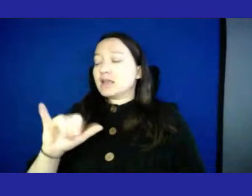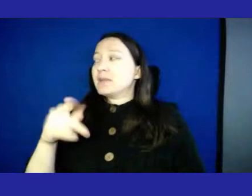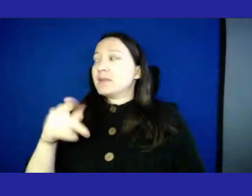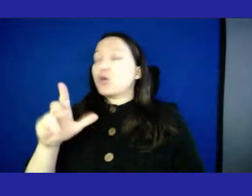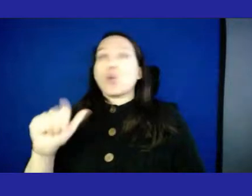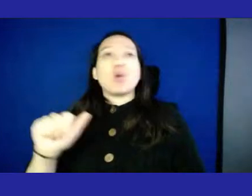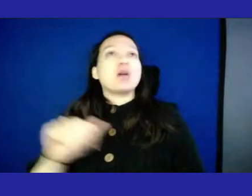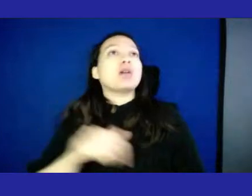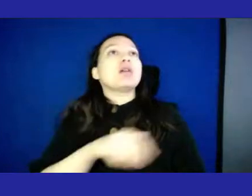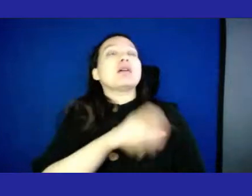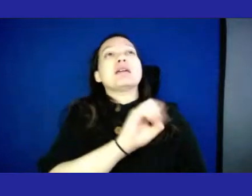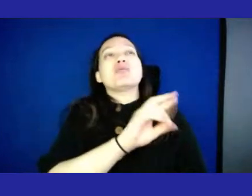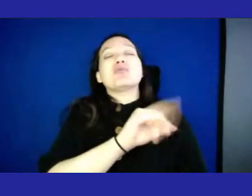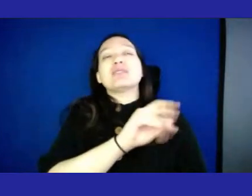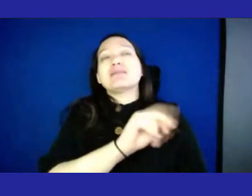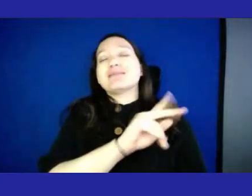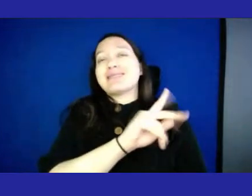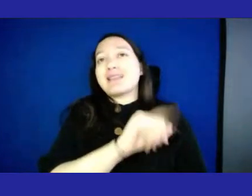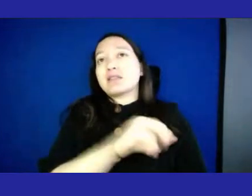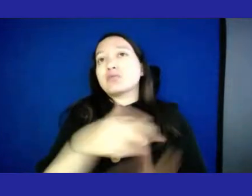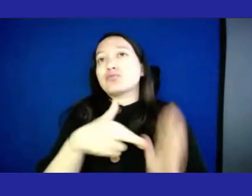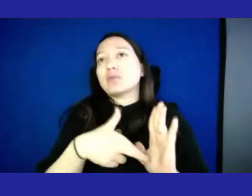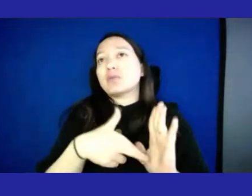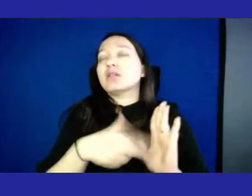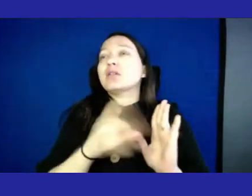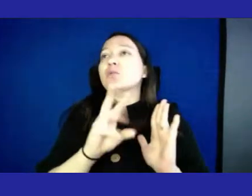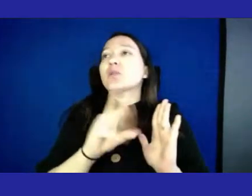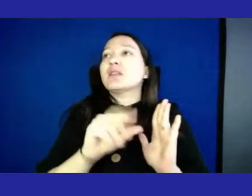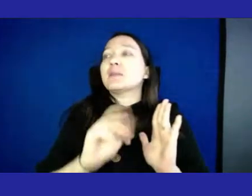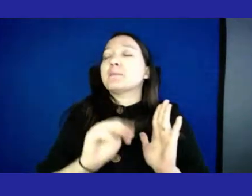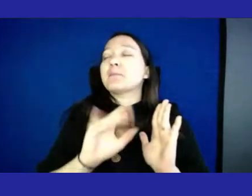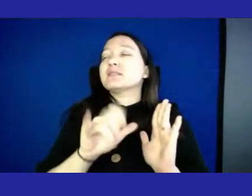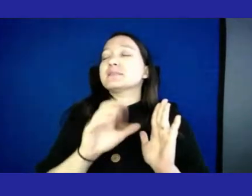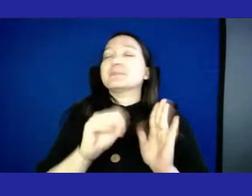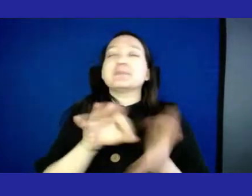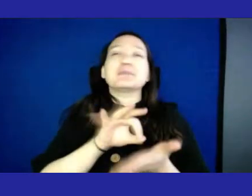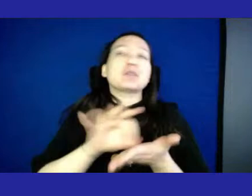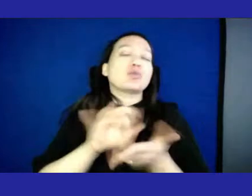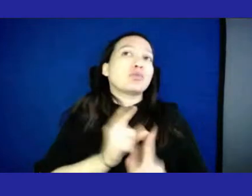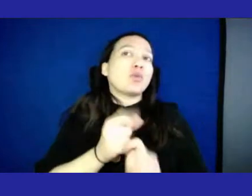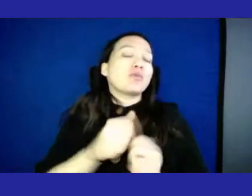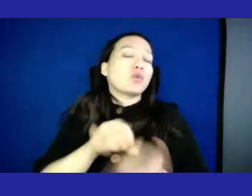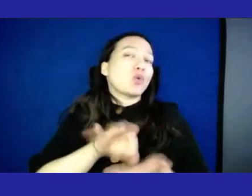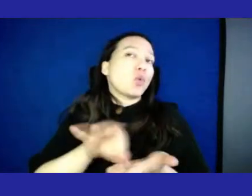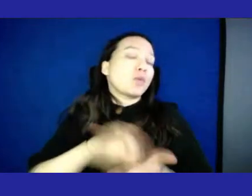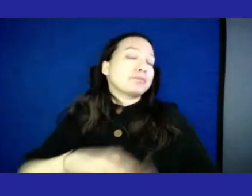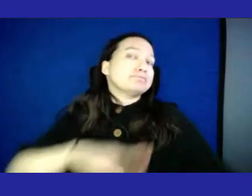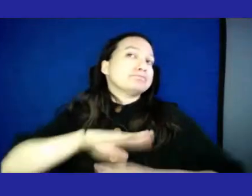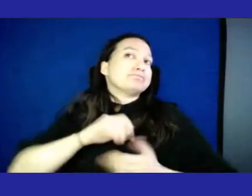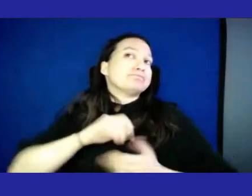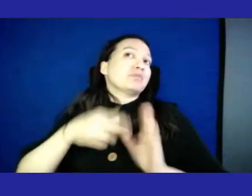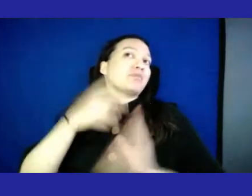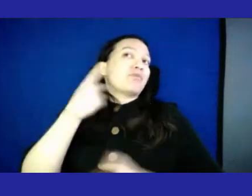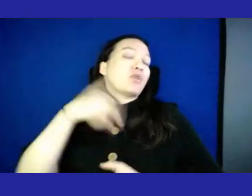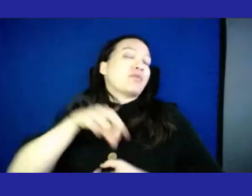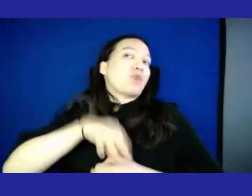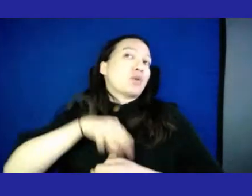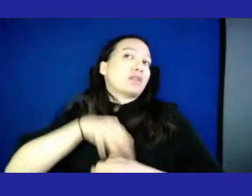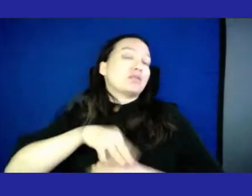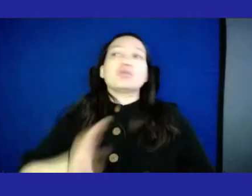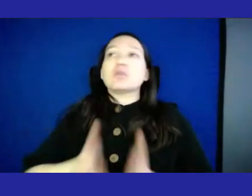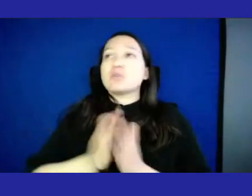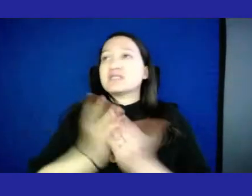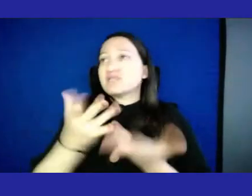Kelly, representing Ann Williams Isom, be counted for the purpose of quorum and voting on her behalf. The request was